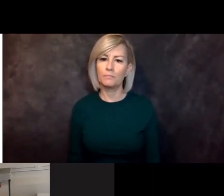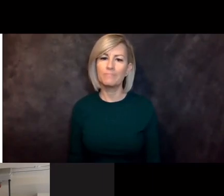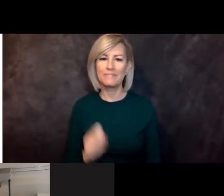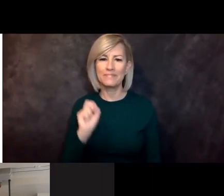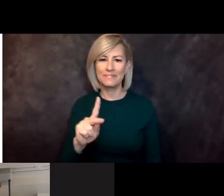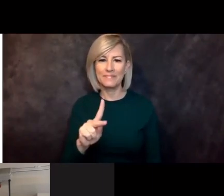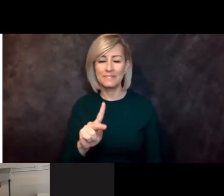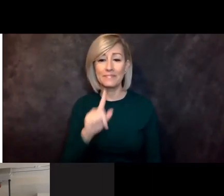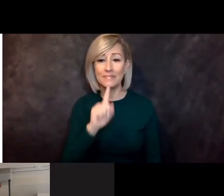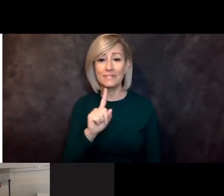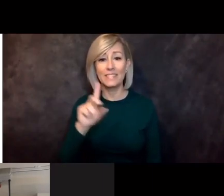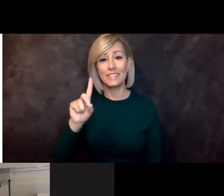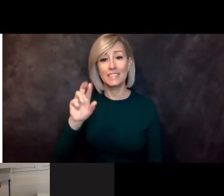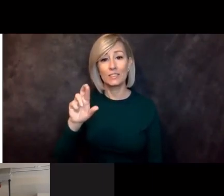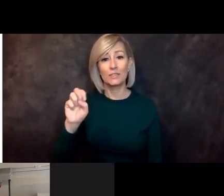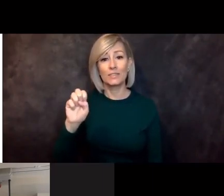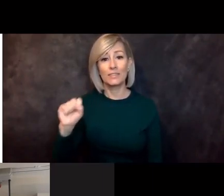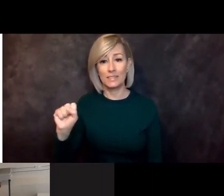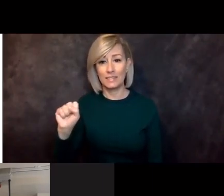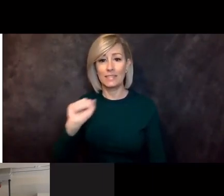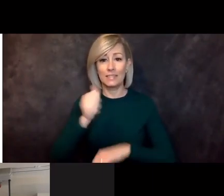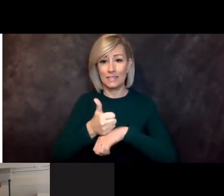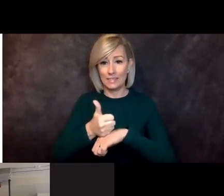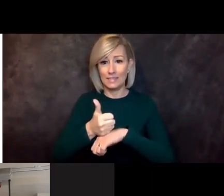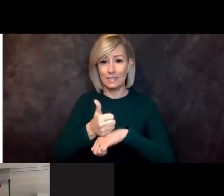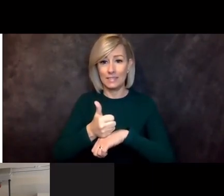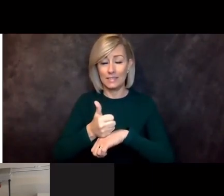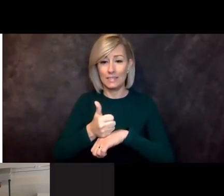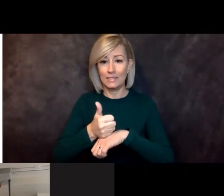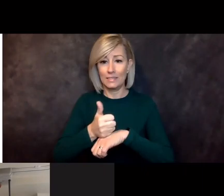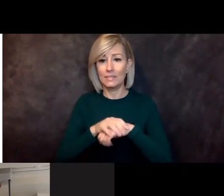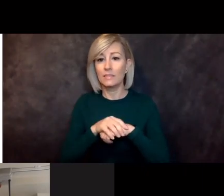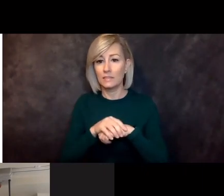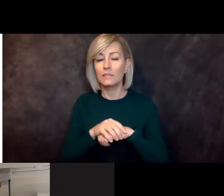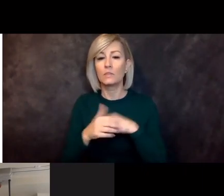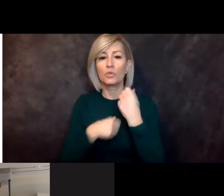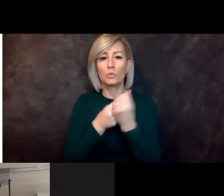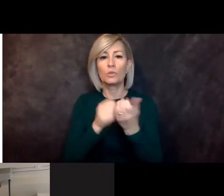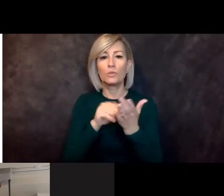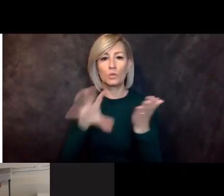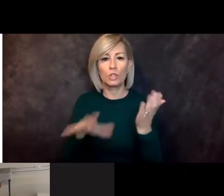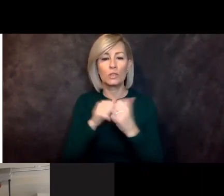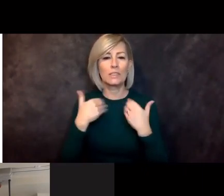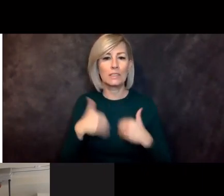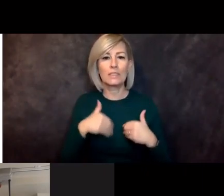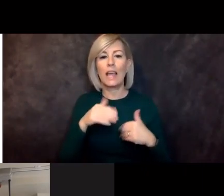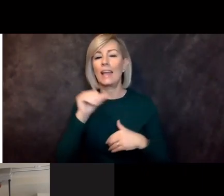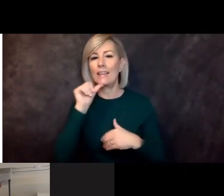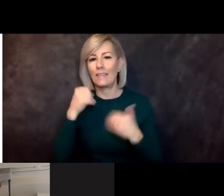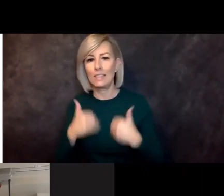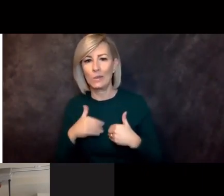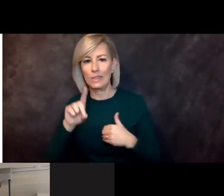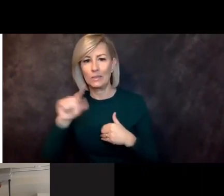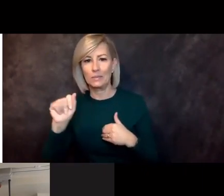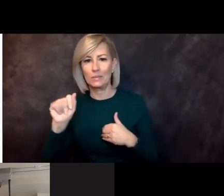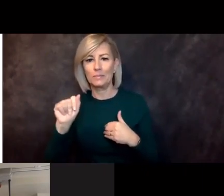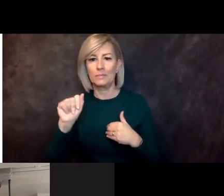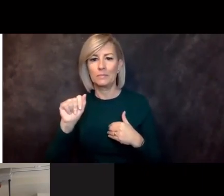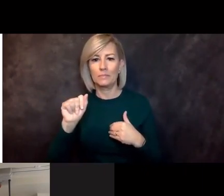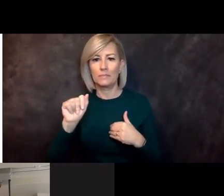The DRS was established to support students with visible and non-visible disabilities across the